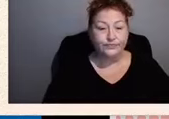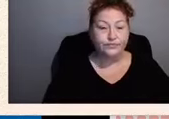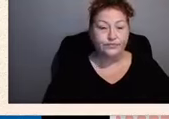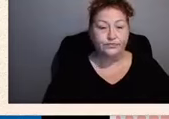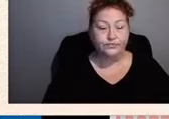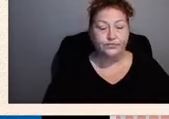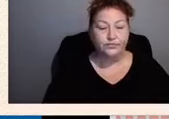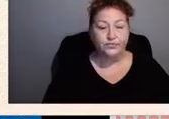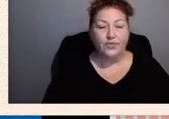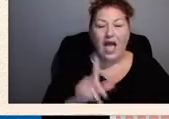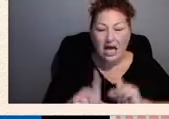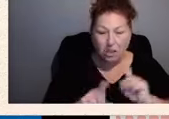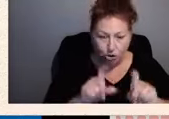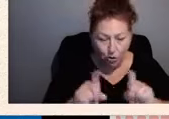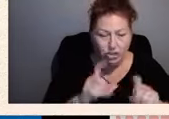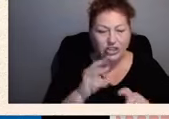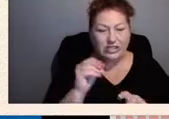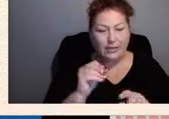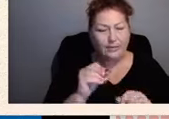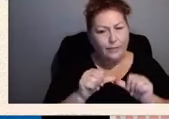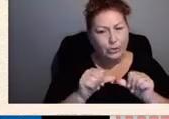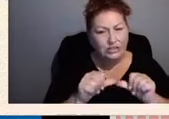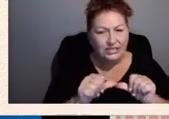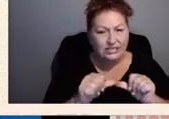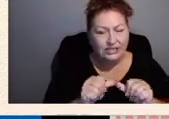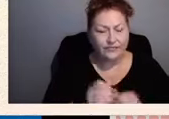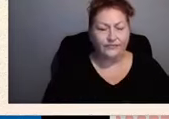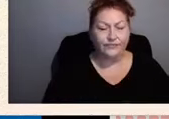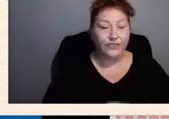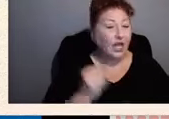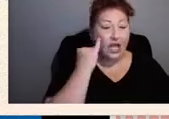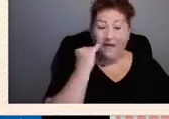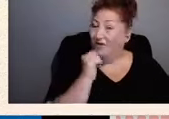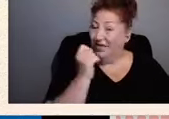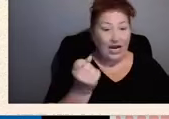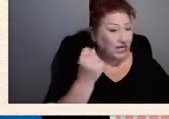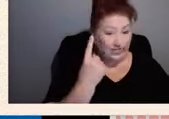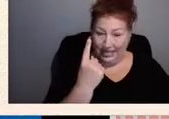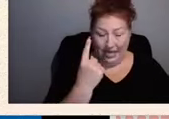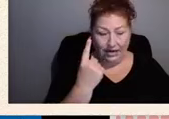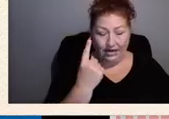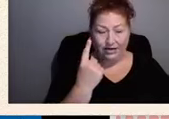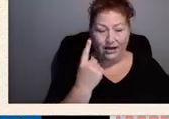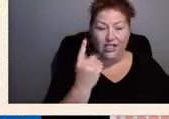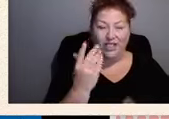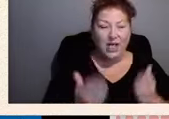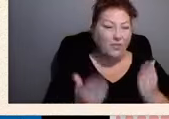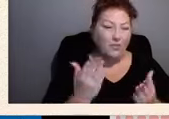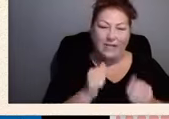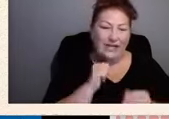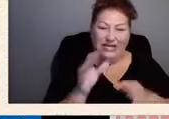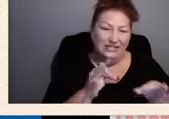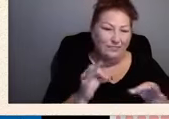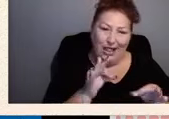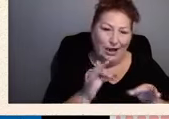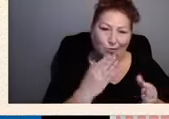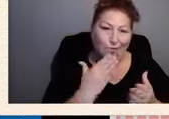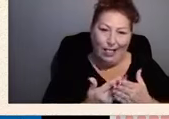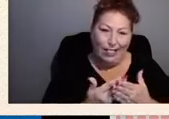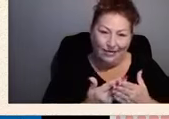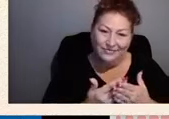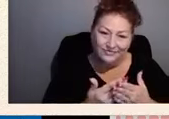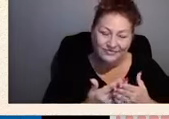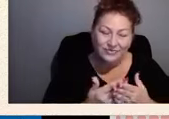Ask questions and be persistent. If you didn't understand, they probably didn't explain it very well. So